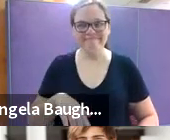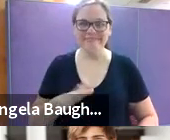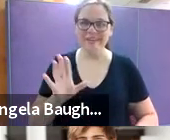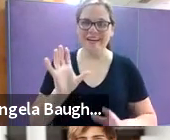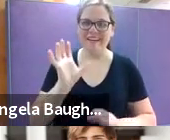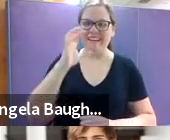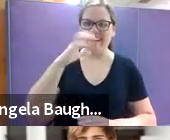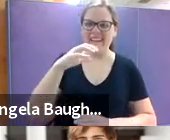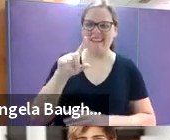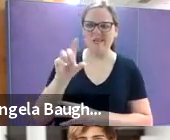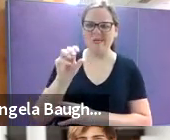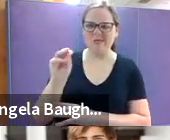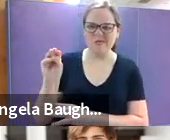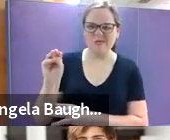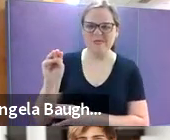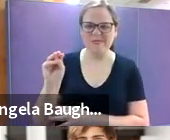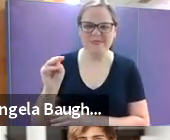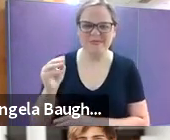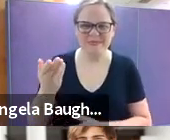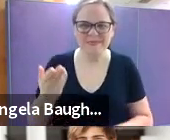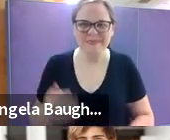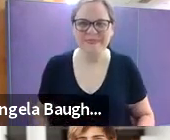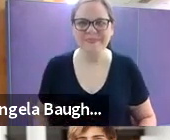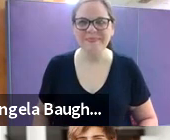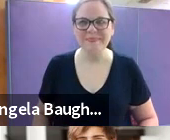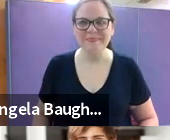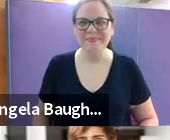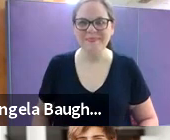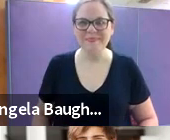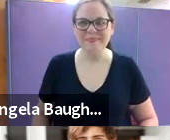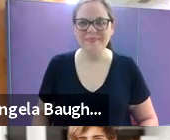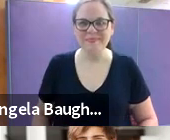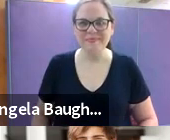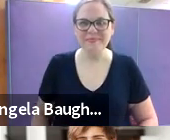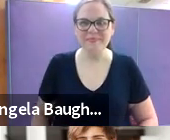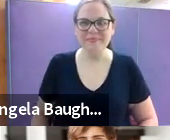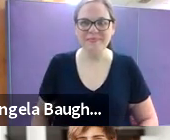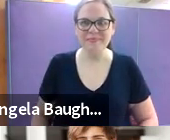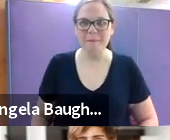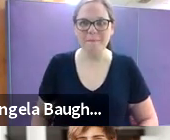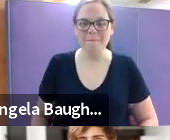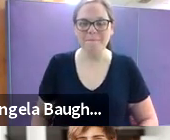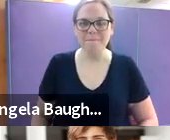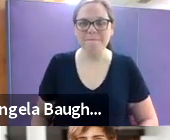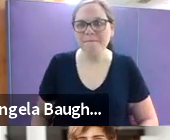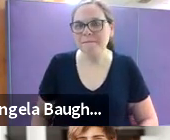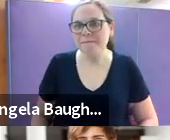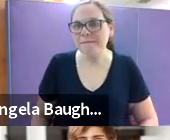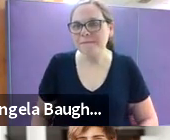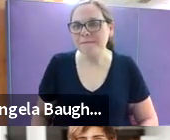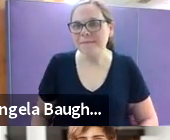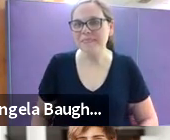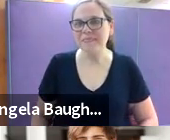video things that you do. Yes, I'm not gonna be able to see you guys unless I log on. right, but really, once you log on, unless